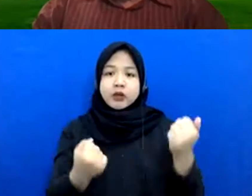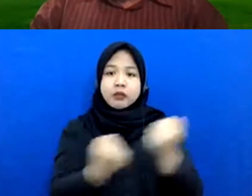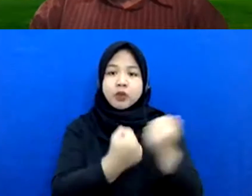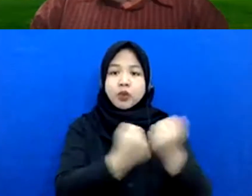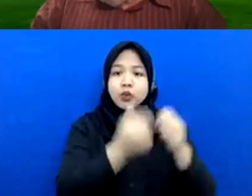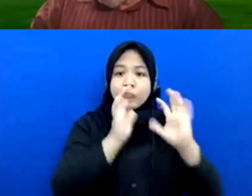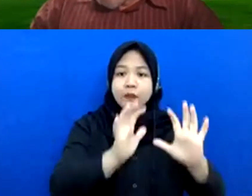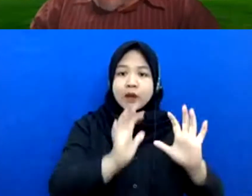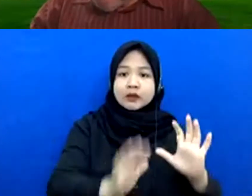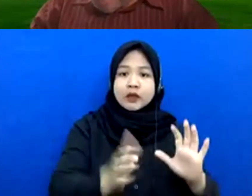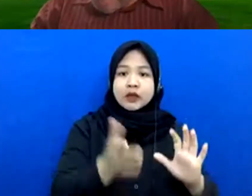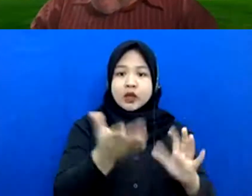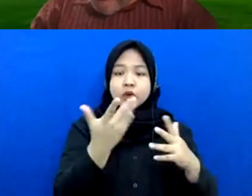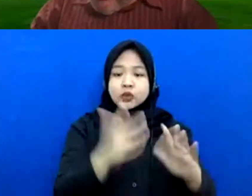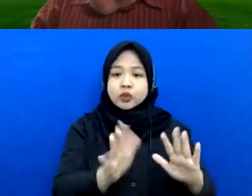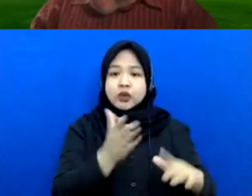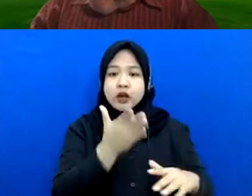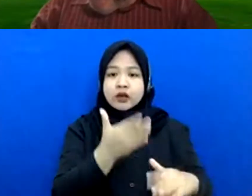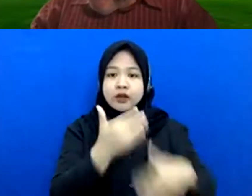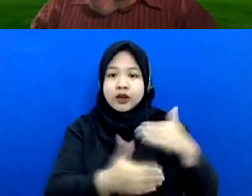you're trying to do.